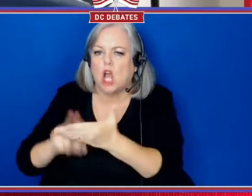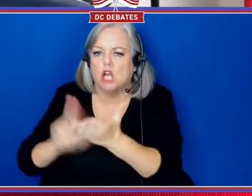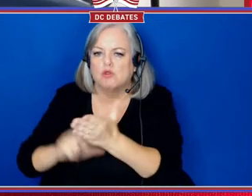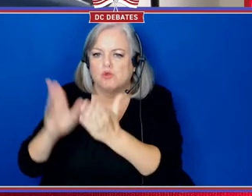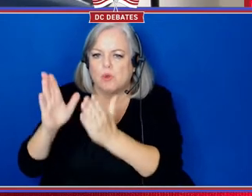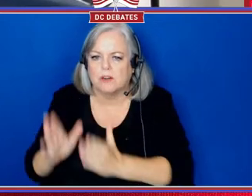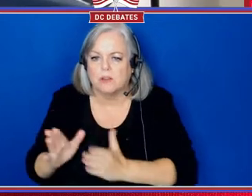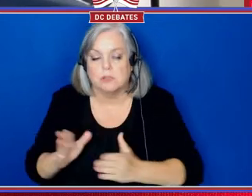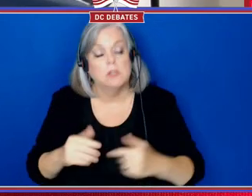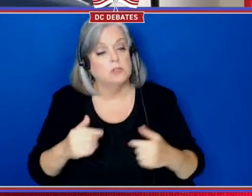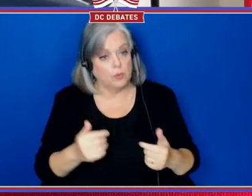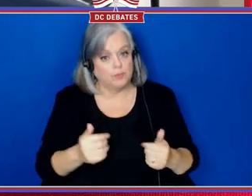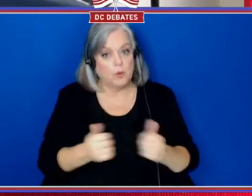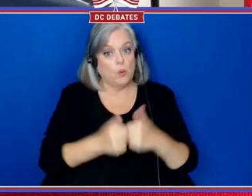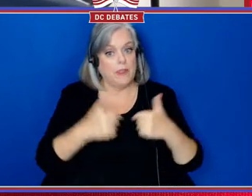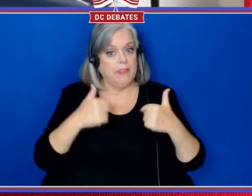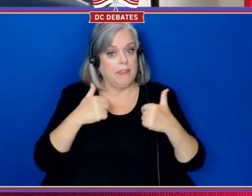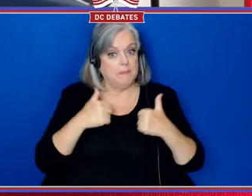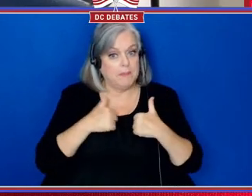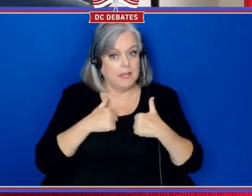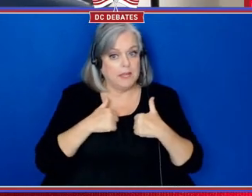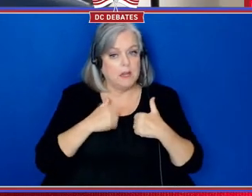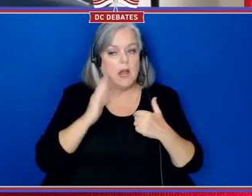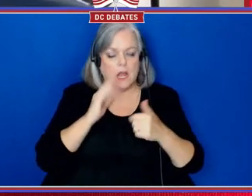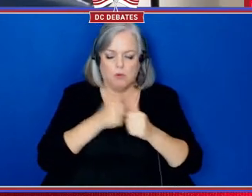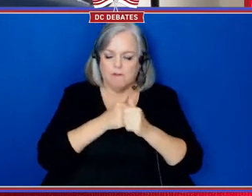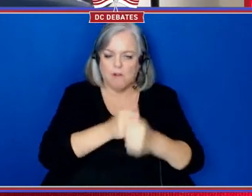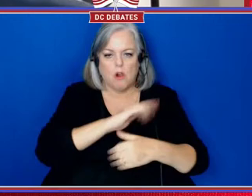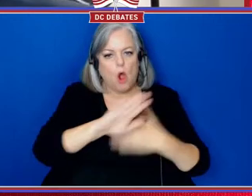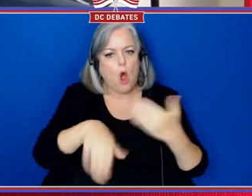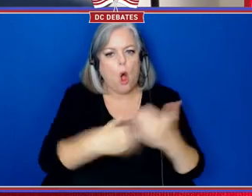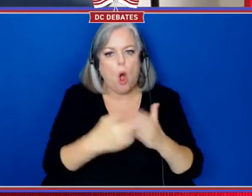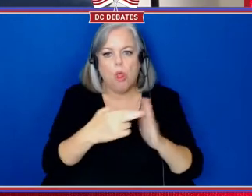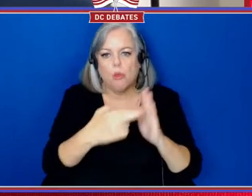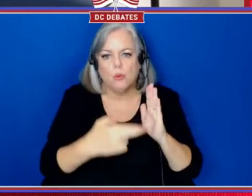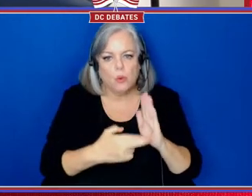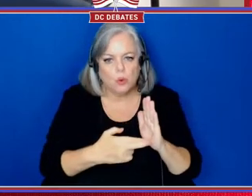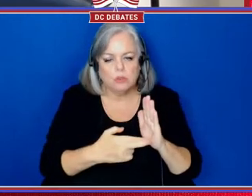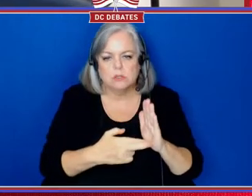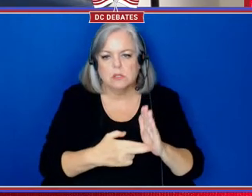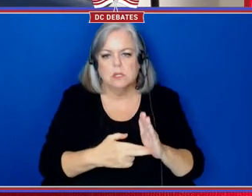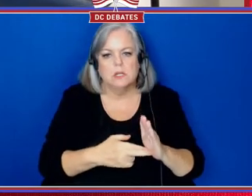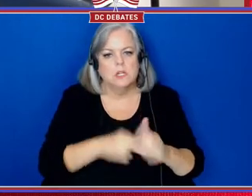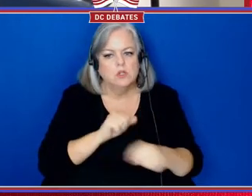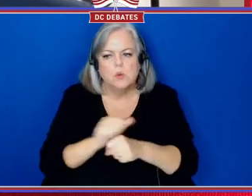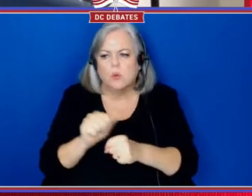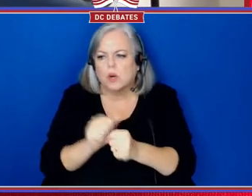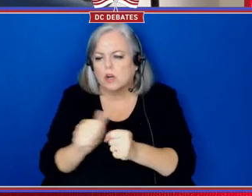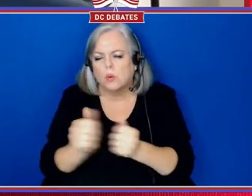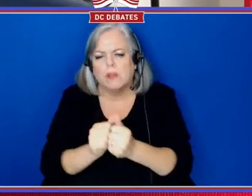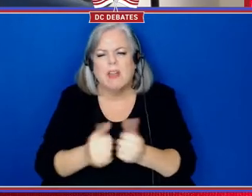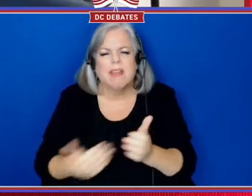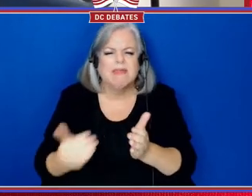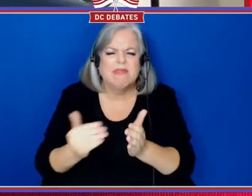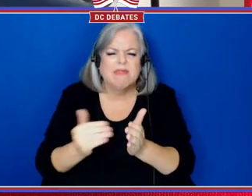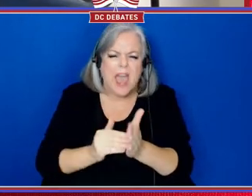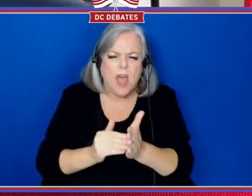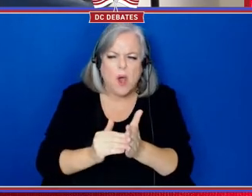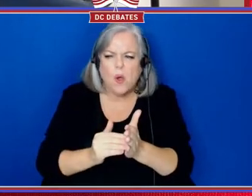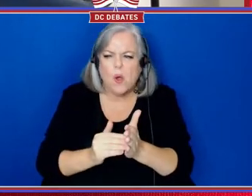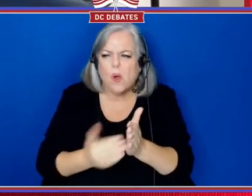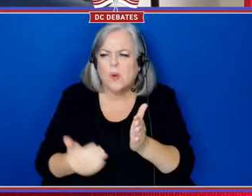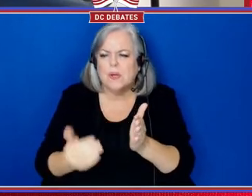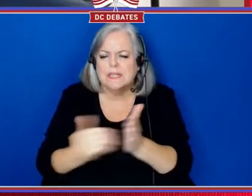me is to follow all of the rules and to work with the thousands of DC residents that have committed to, who